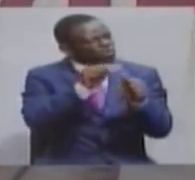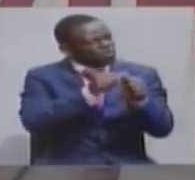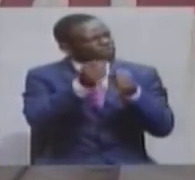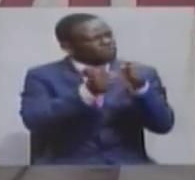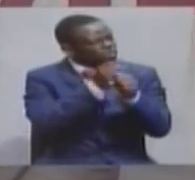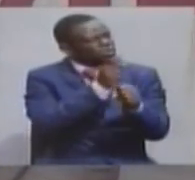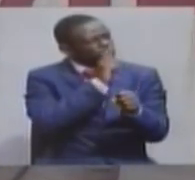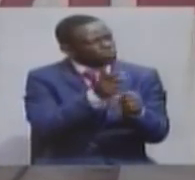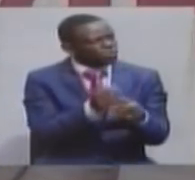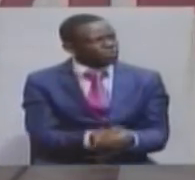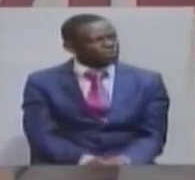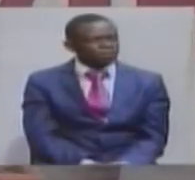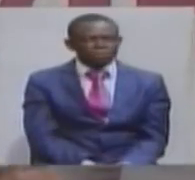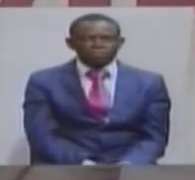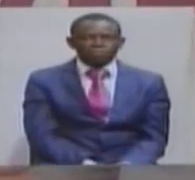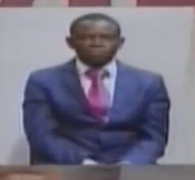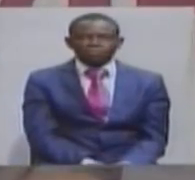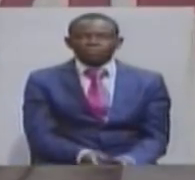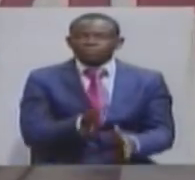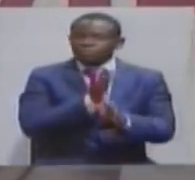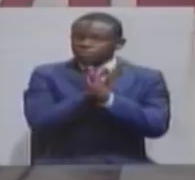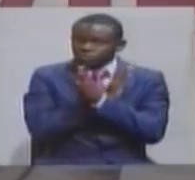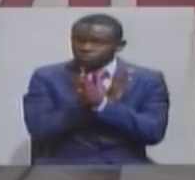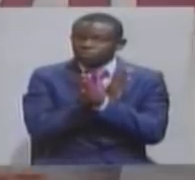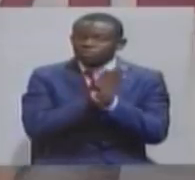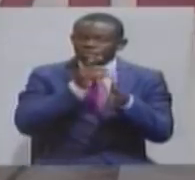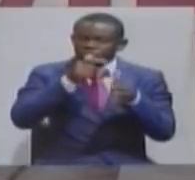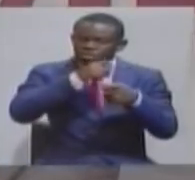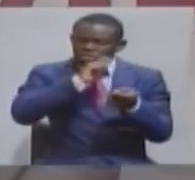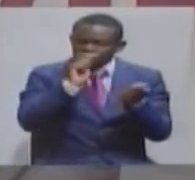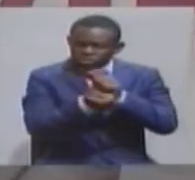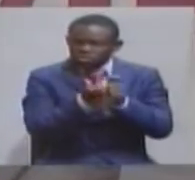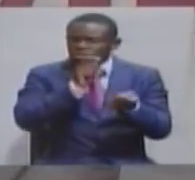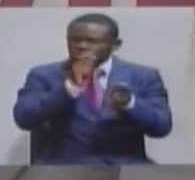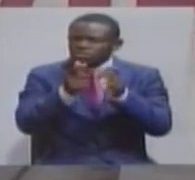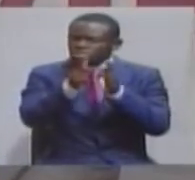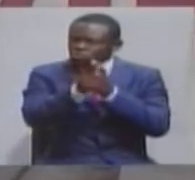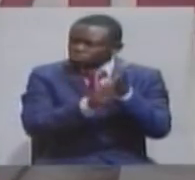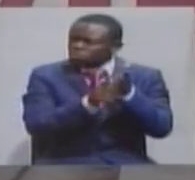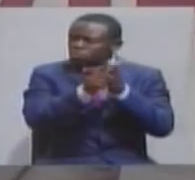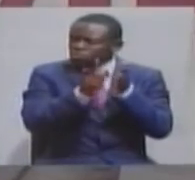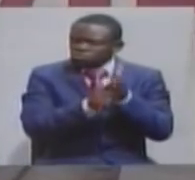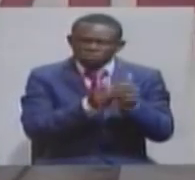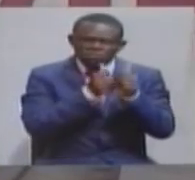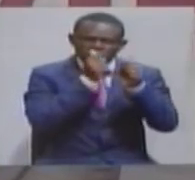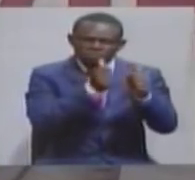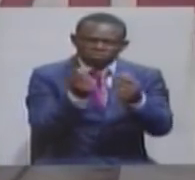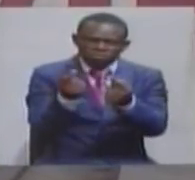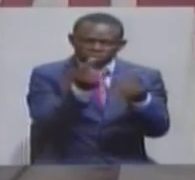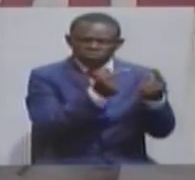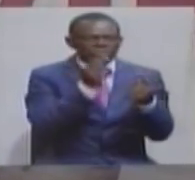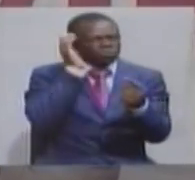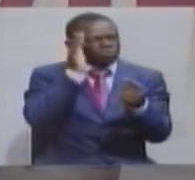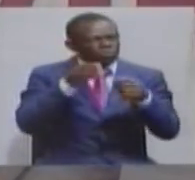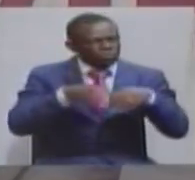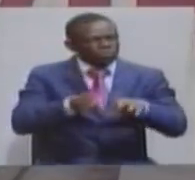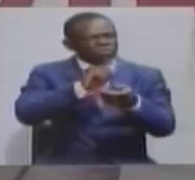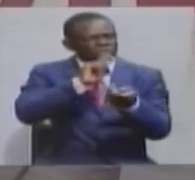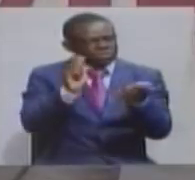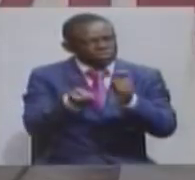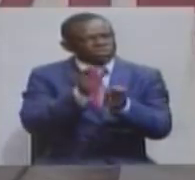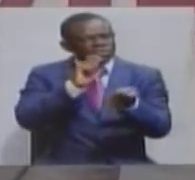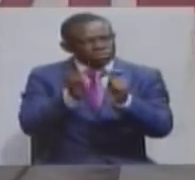to be in keeping with the changing times. There are some countries, such as the United States of America, which have a very